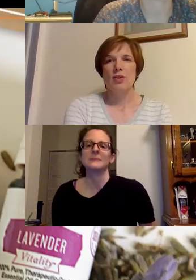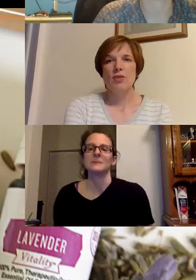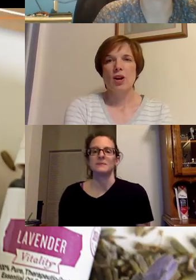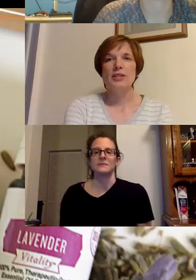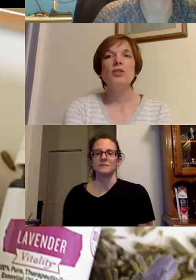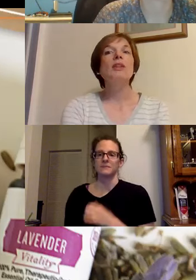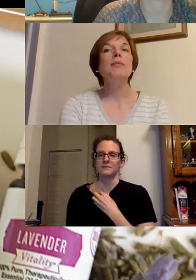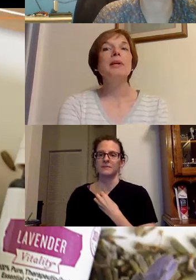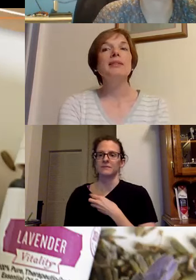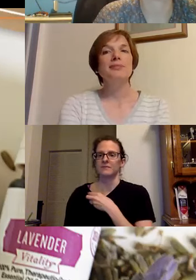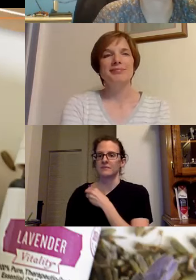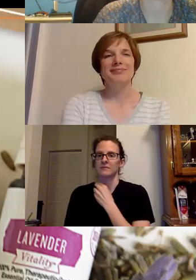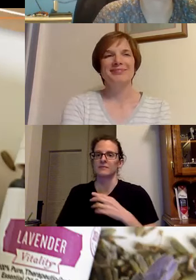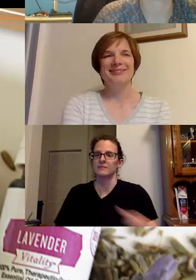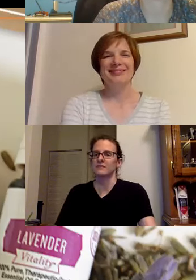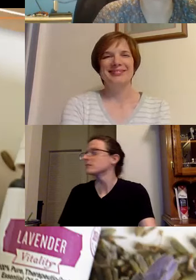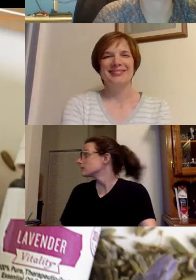So on to lemon.